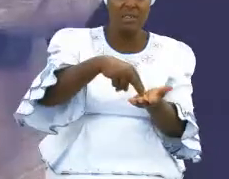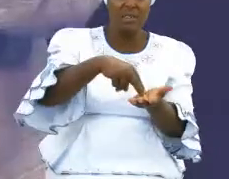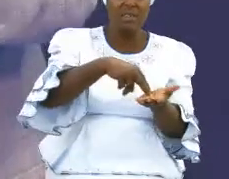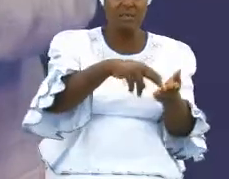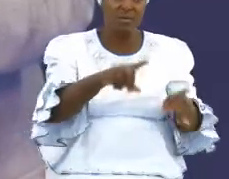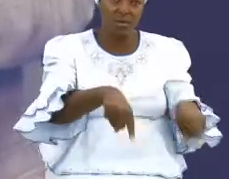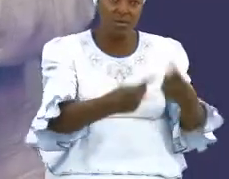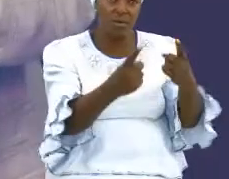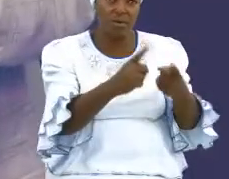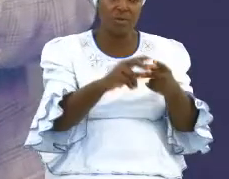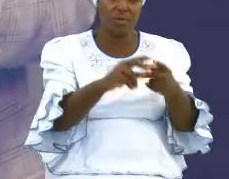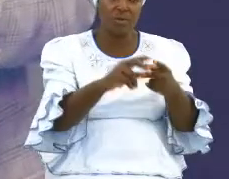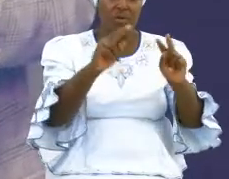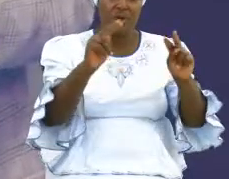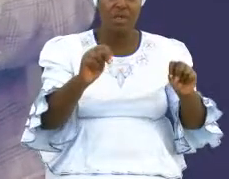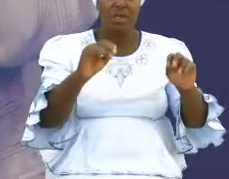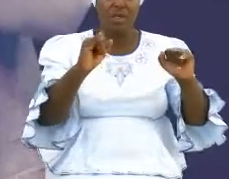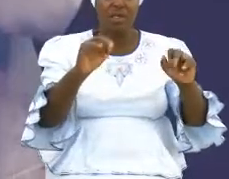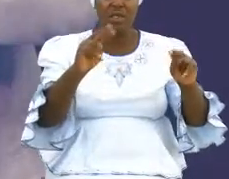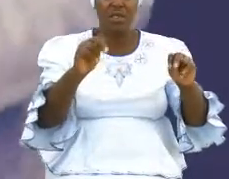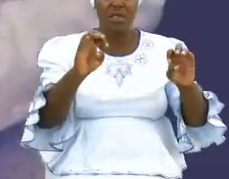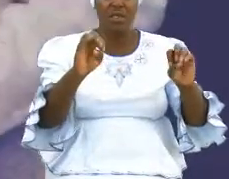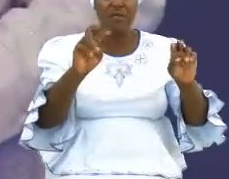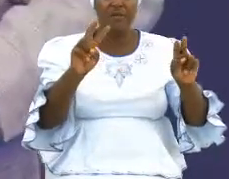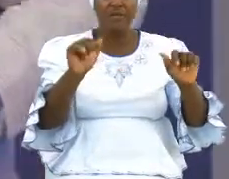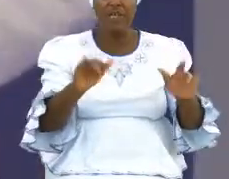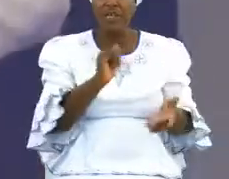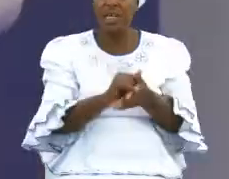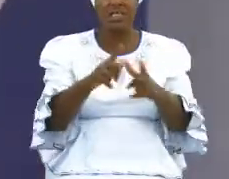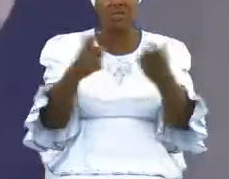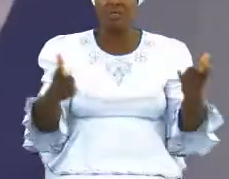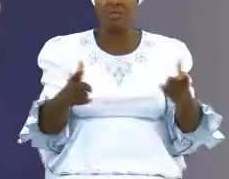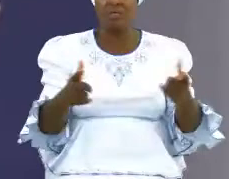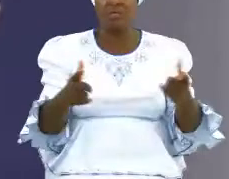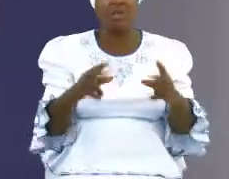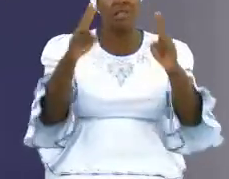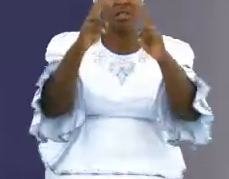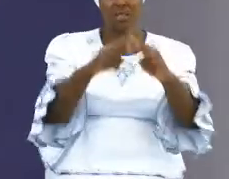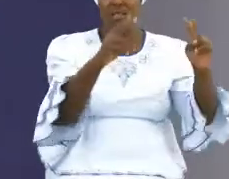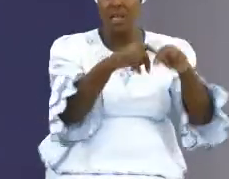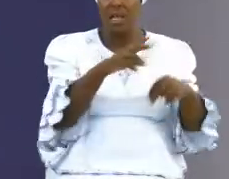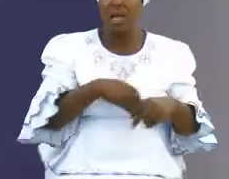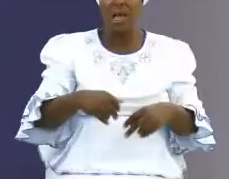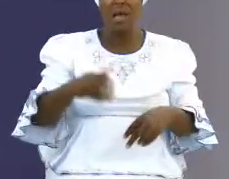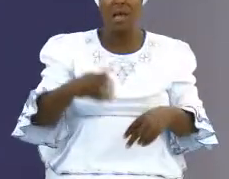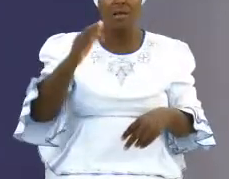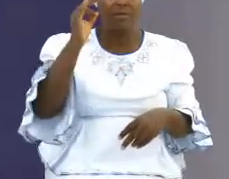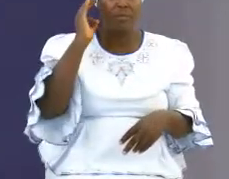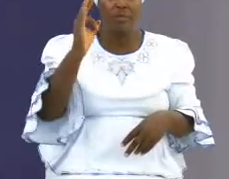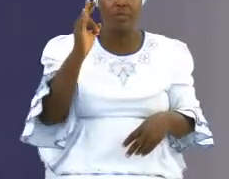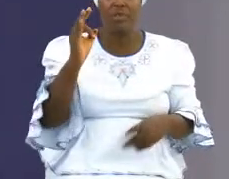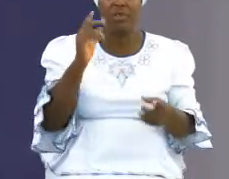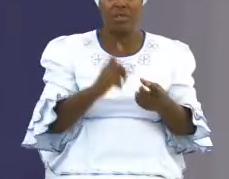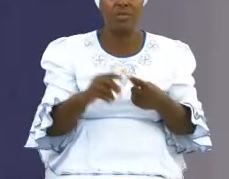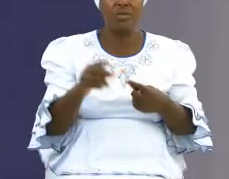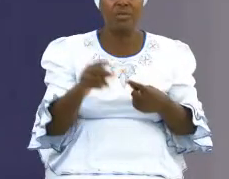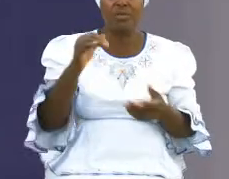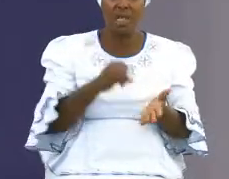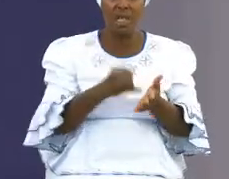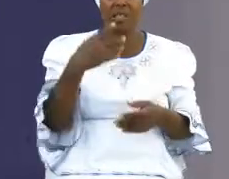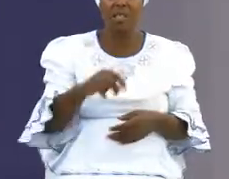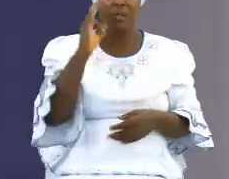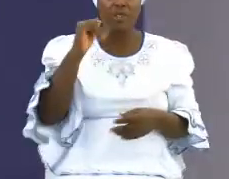that great city, and preach unto it the preaching that I bid